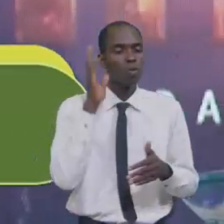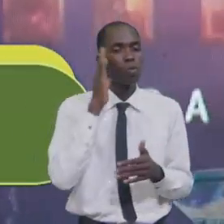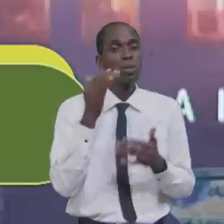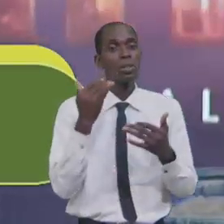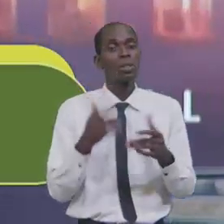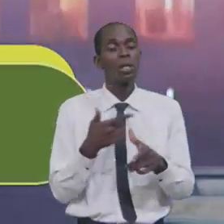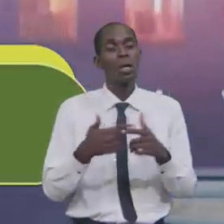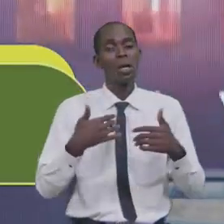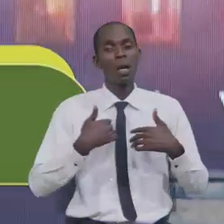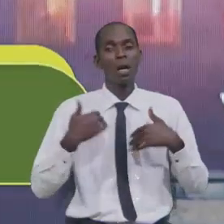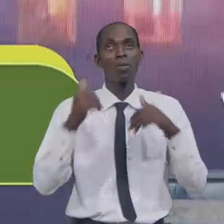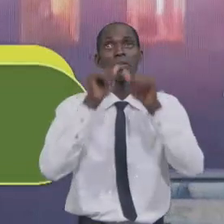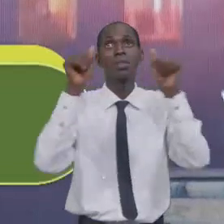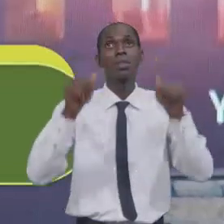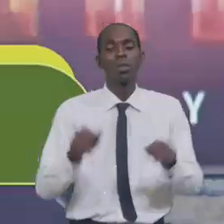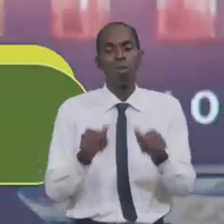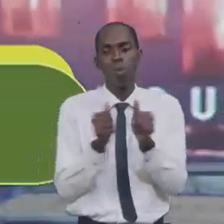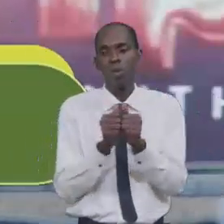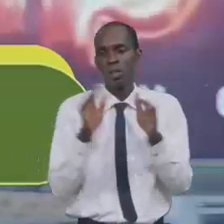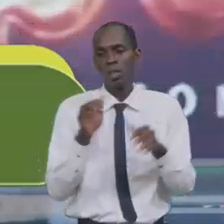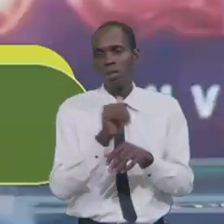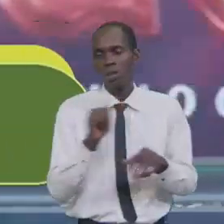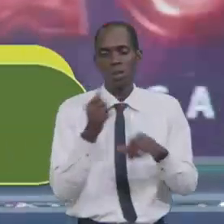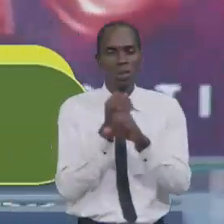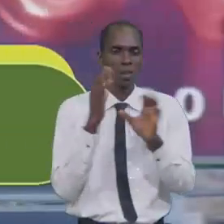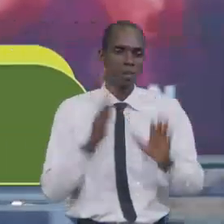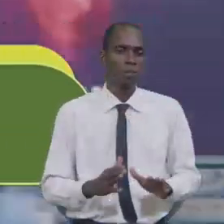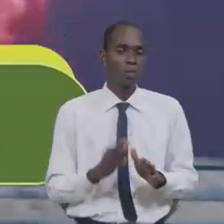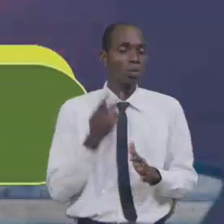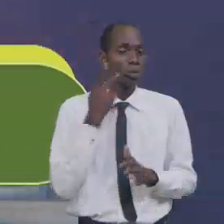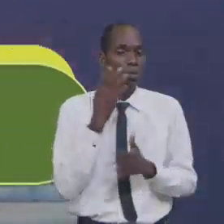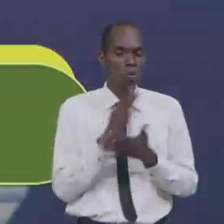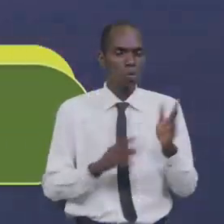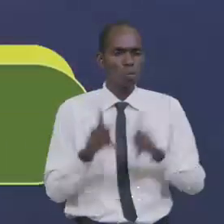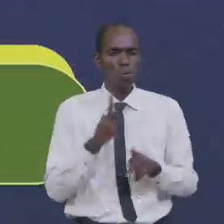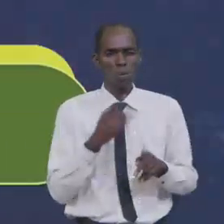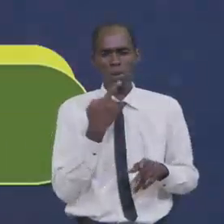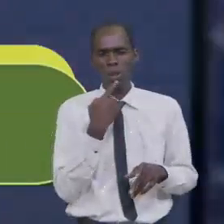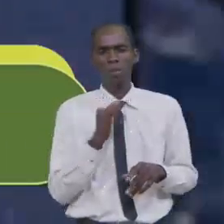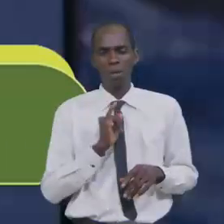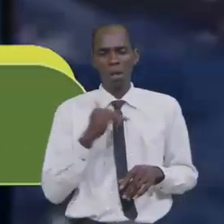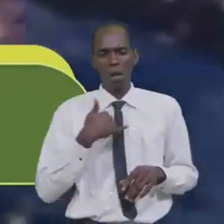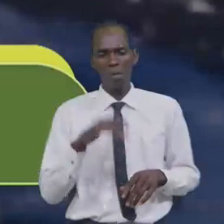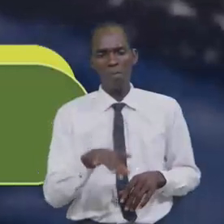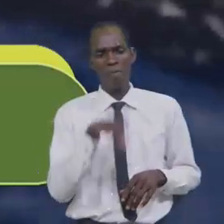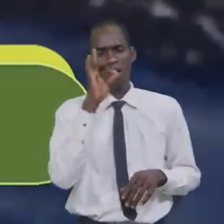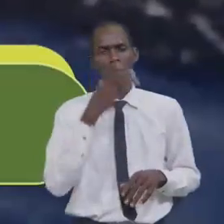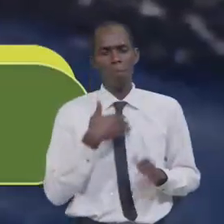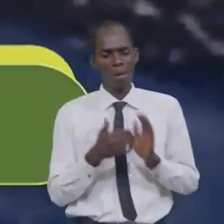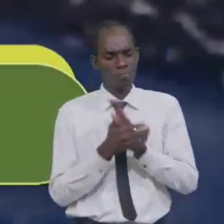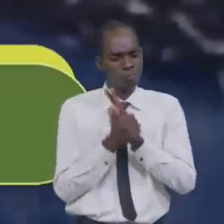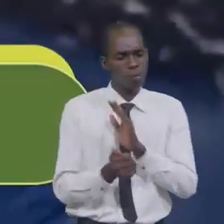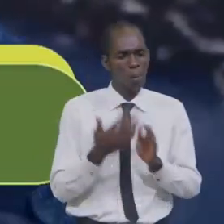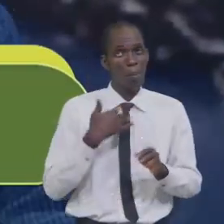a savior. There are people, you know, I've discovered my skill, I've discovered my talent, and there is one